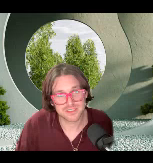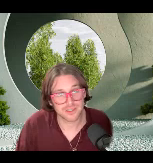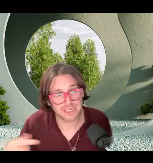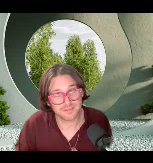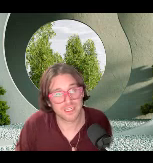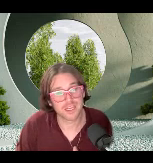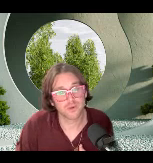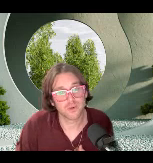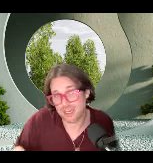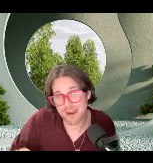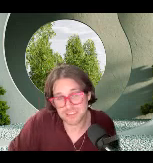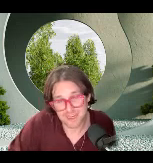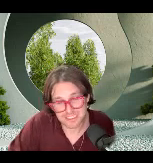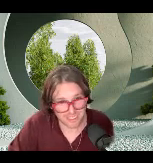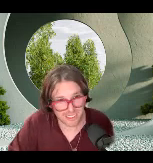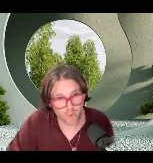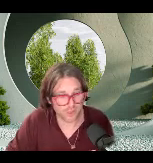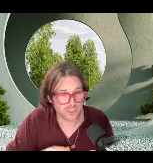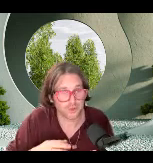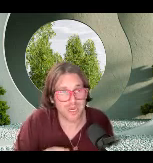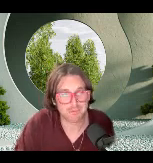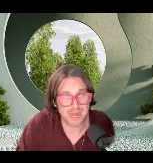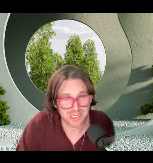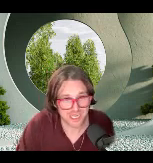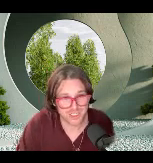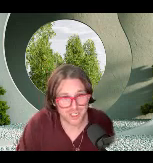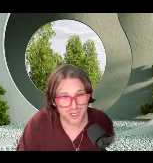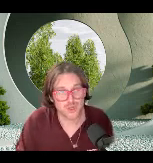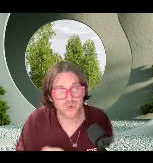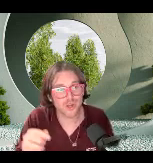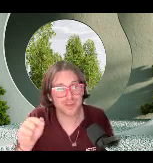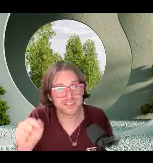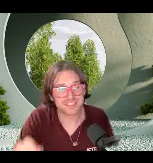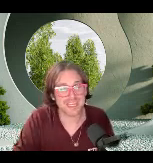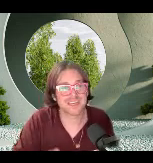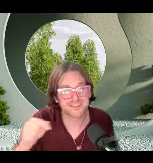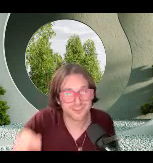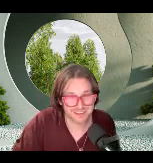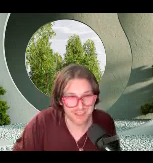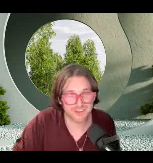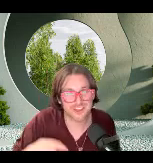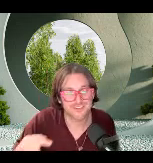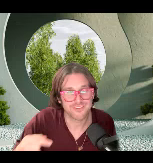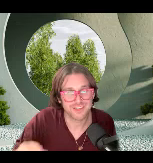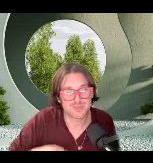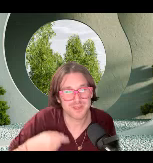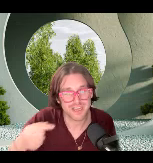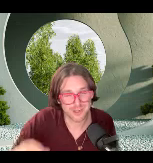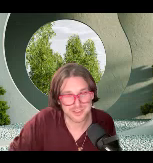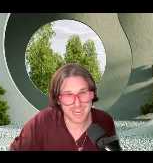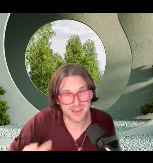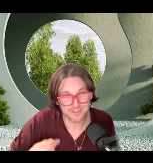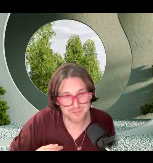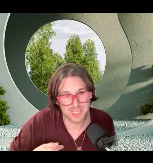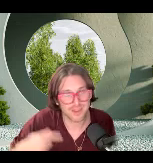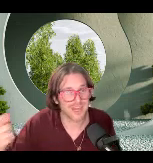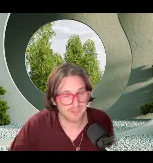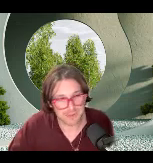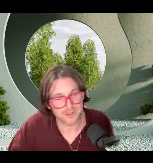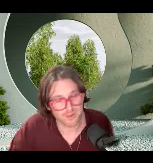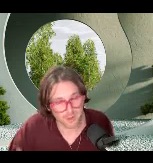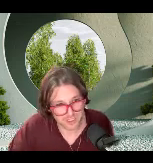ask me to create a video or an interactive activity or to create a project, you are going to see a different level of engagement and understanding